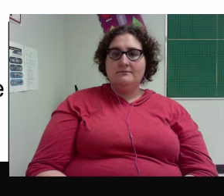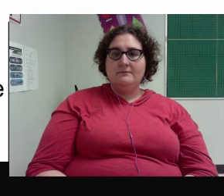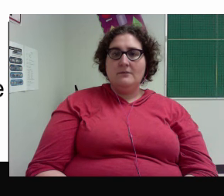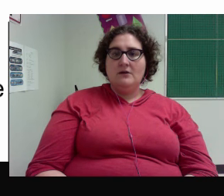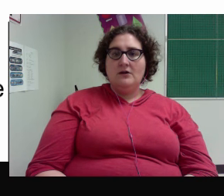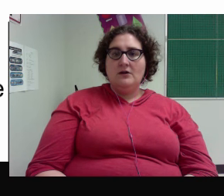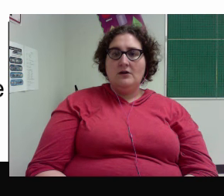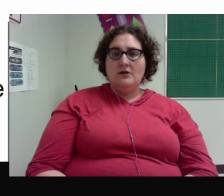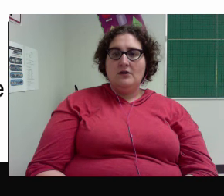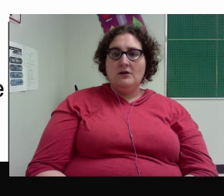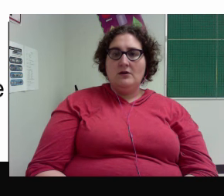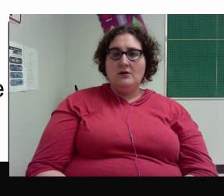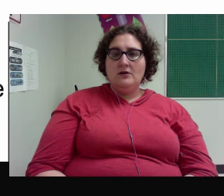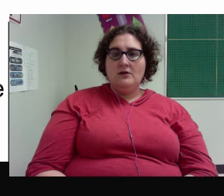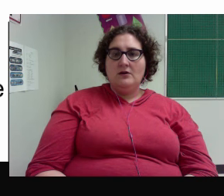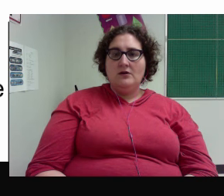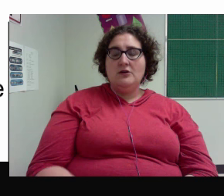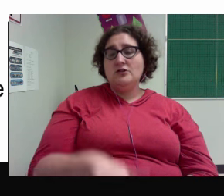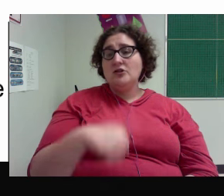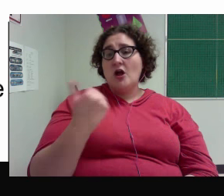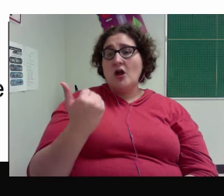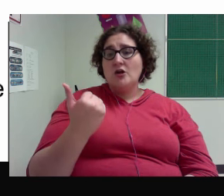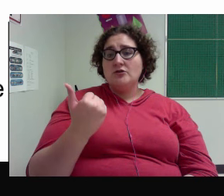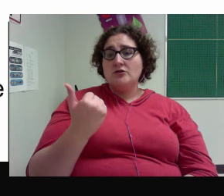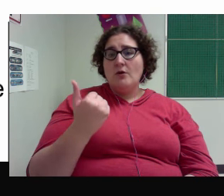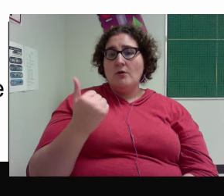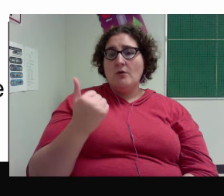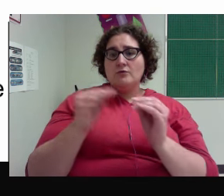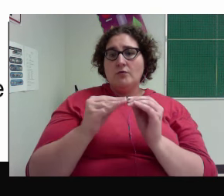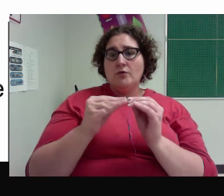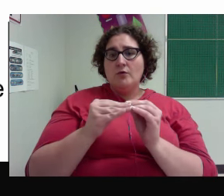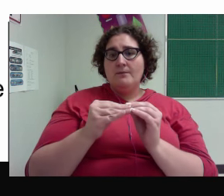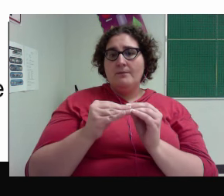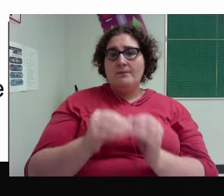Could also be another segment that's parallel to that plane.